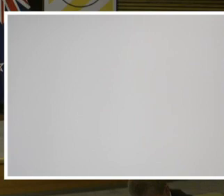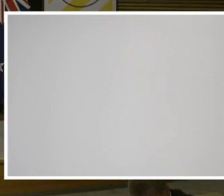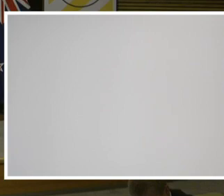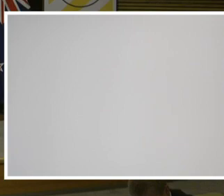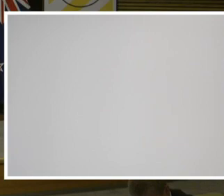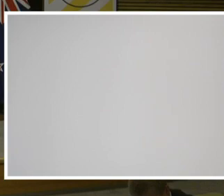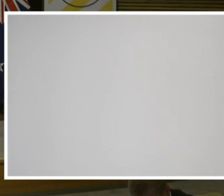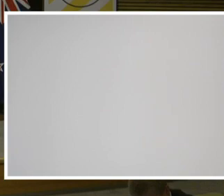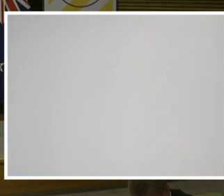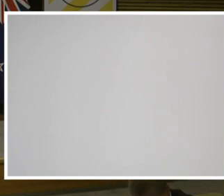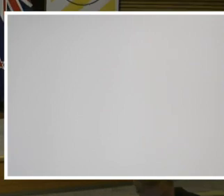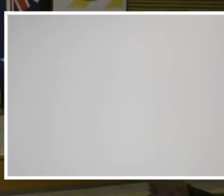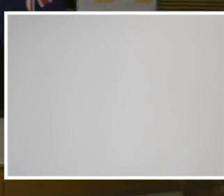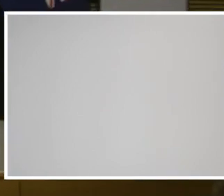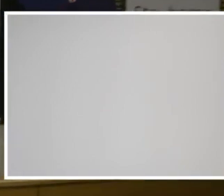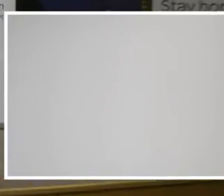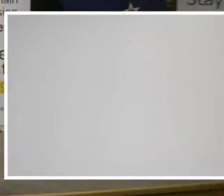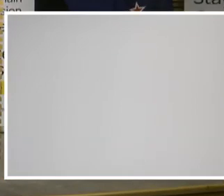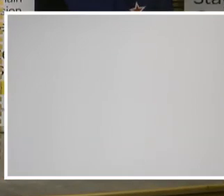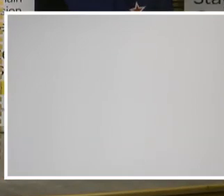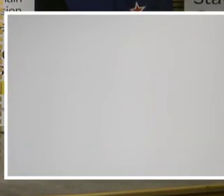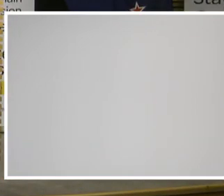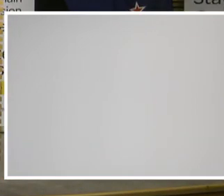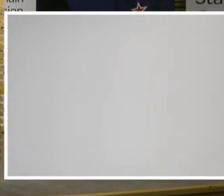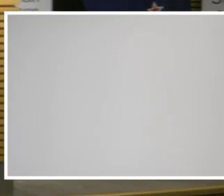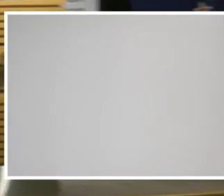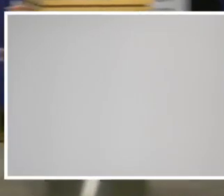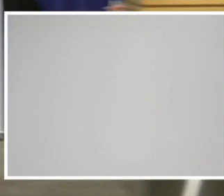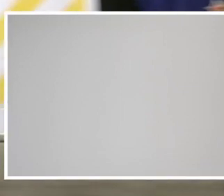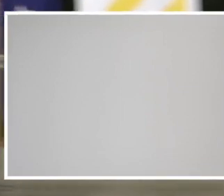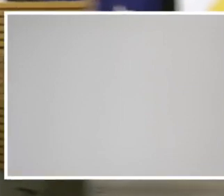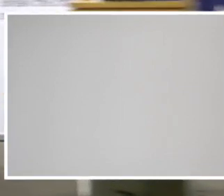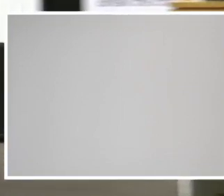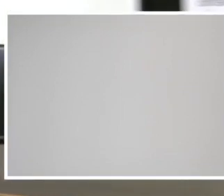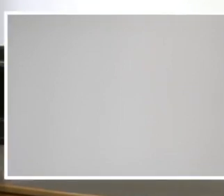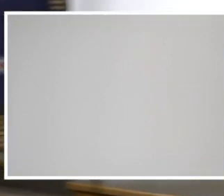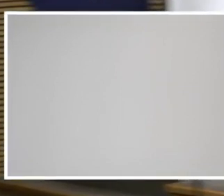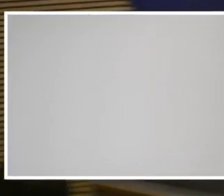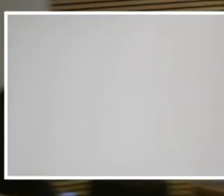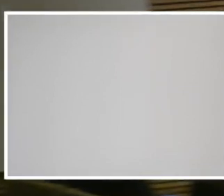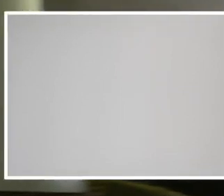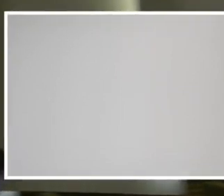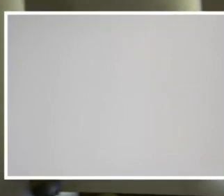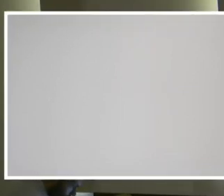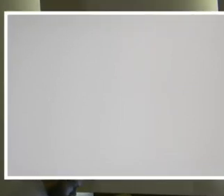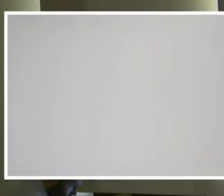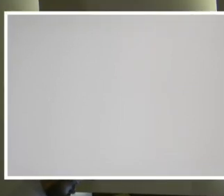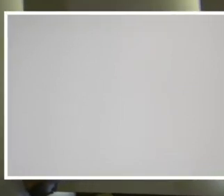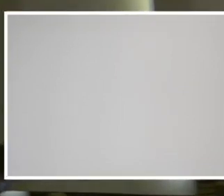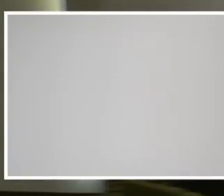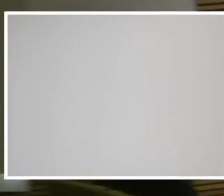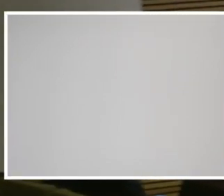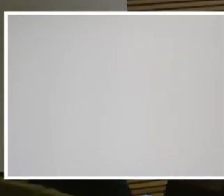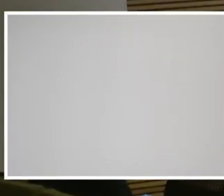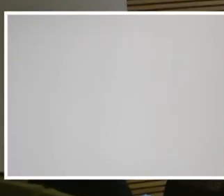than half of the 217 passengers and crew on board the ship have tested positive for COVID-19. In a statement,